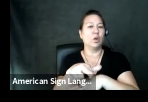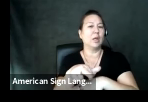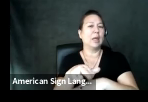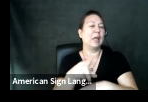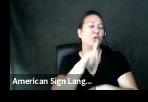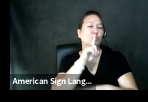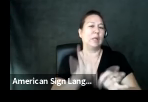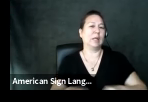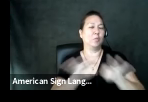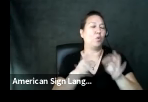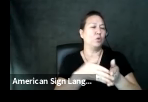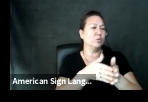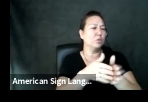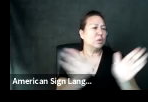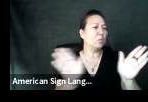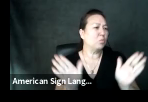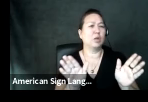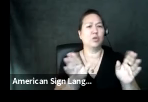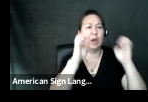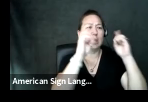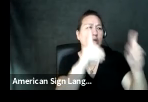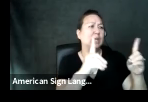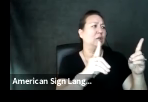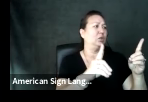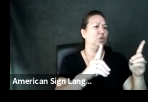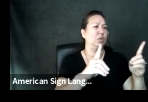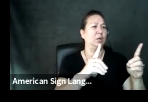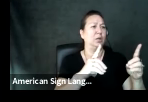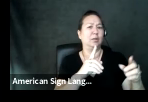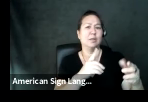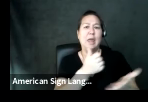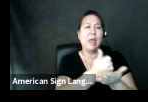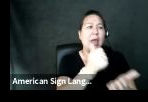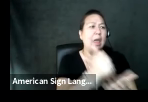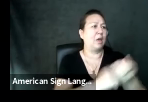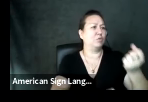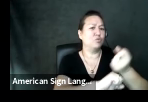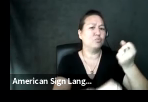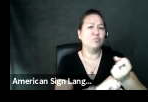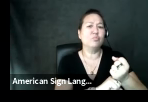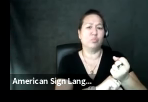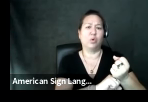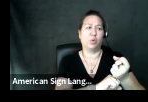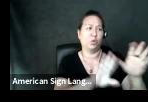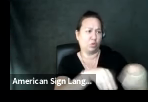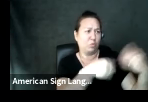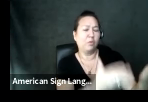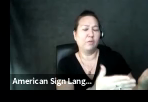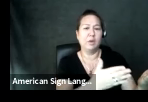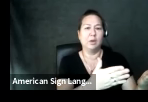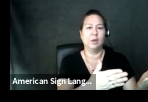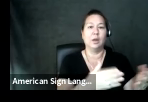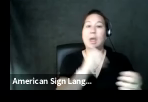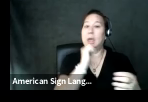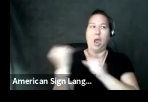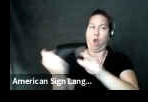education interventions and supports are in place for your child. Not all students who are struggling in school